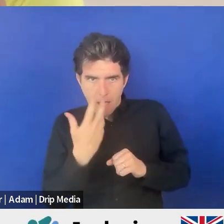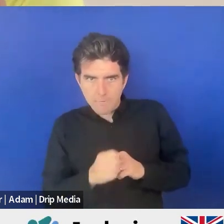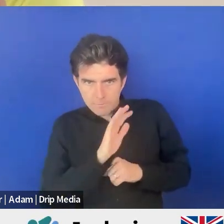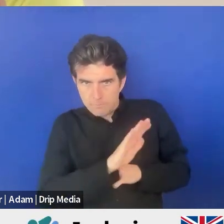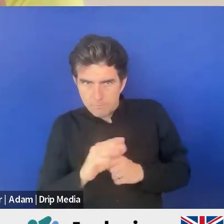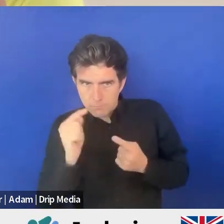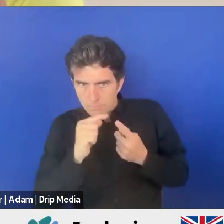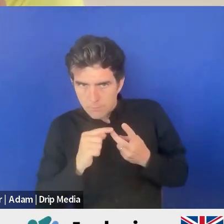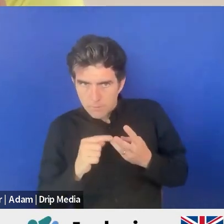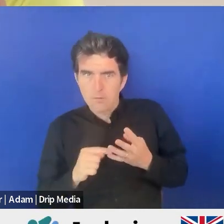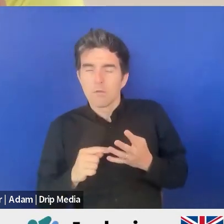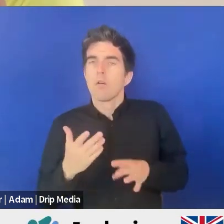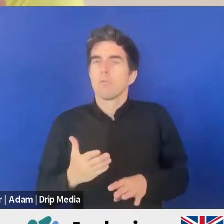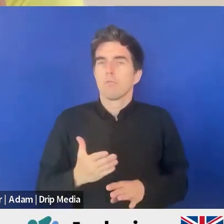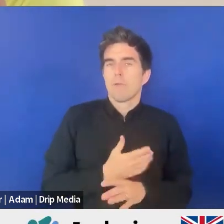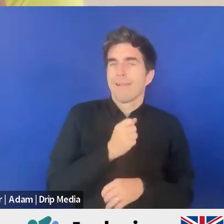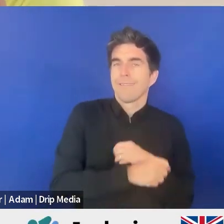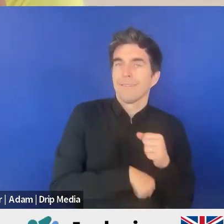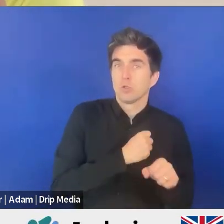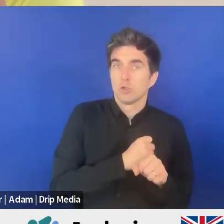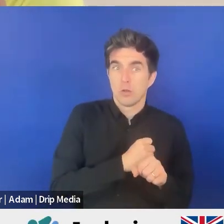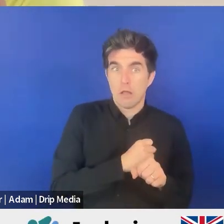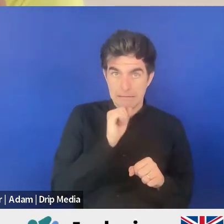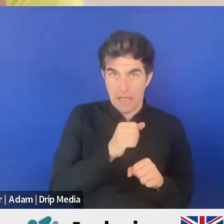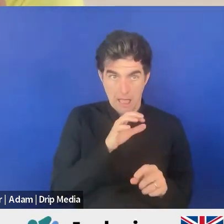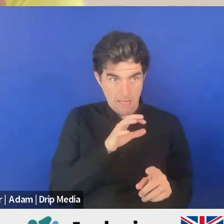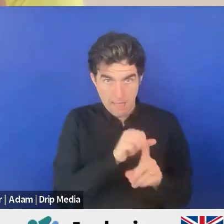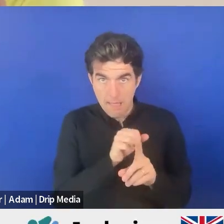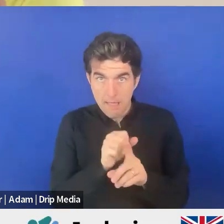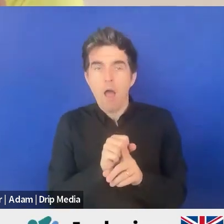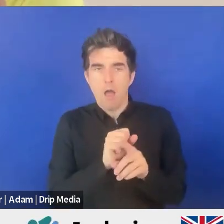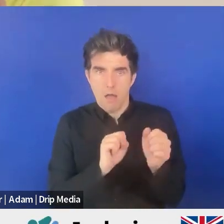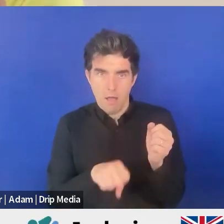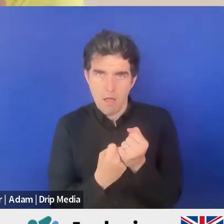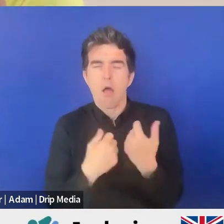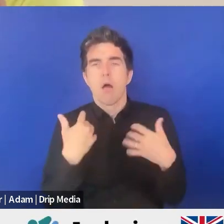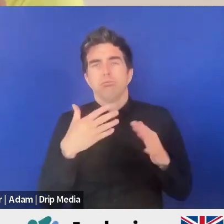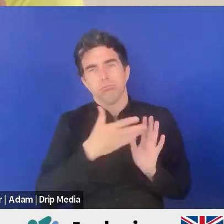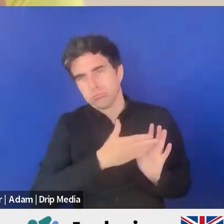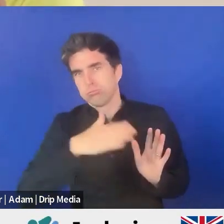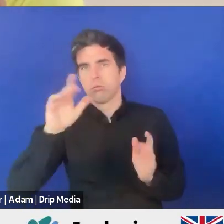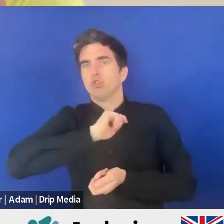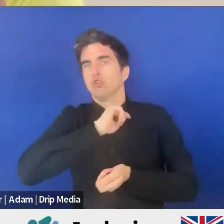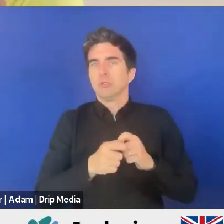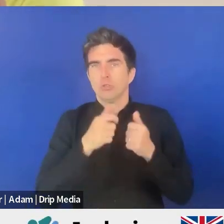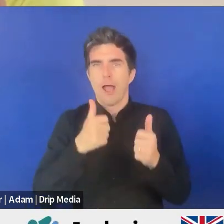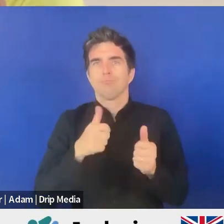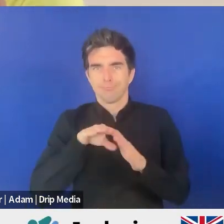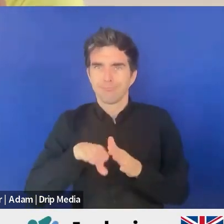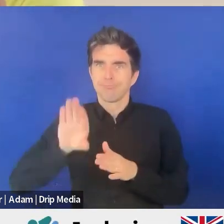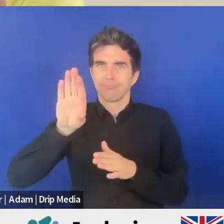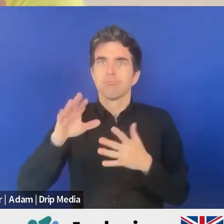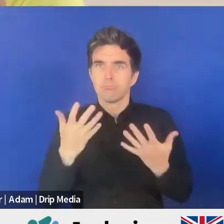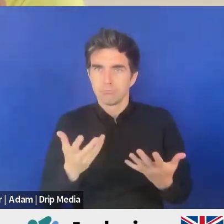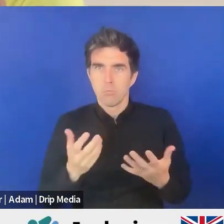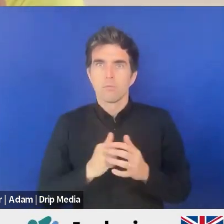some of those early years interventions that can make real real transformational change for children, so that they